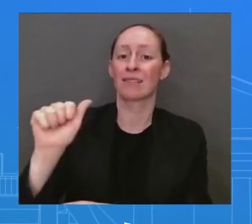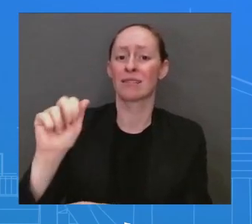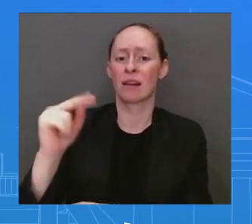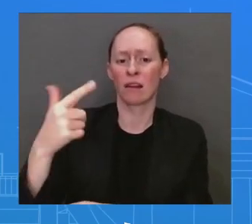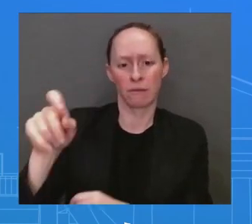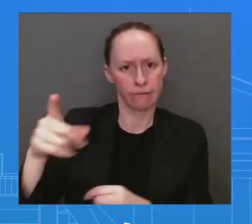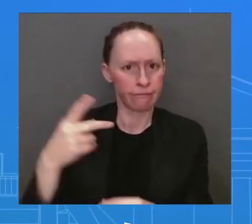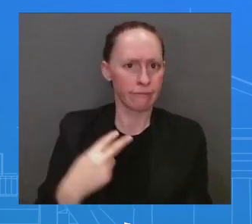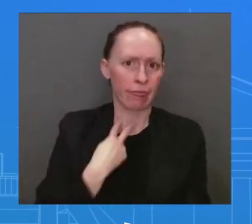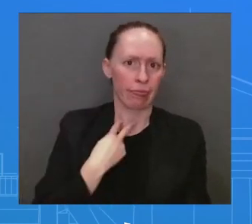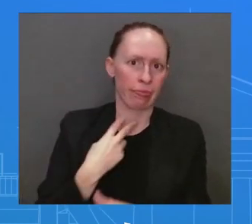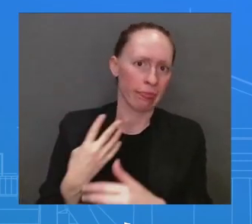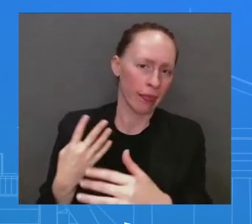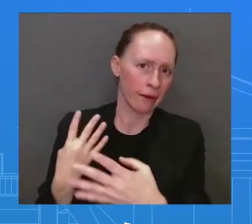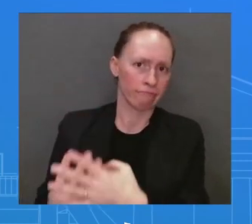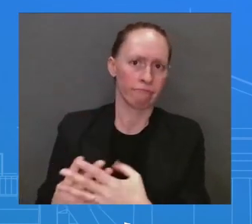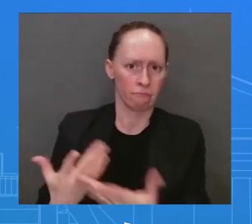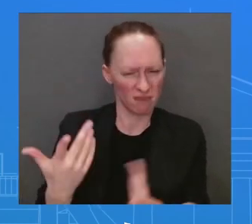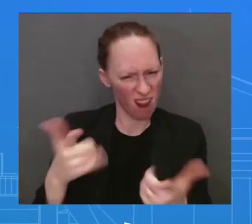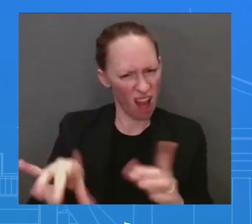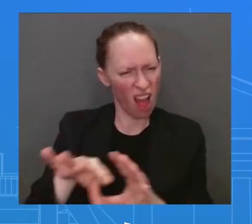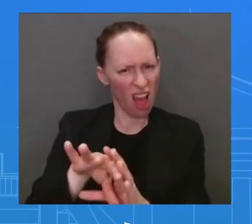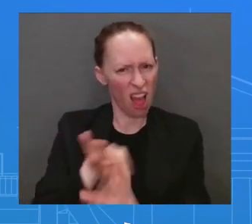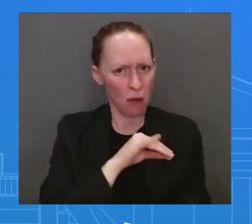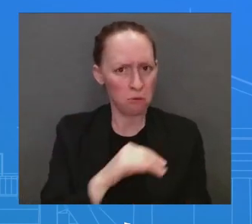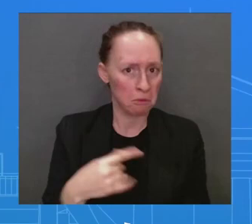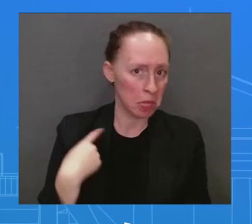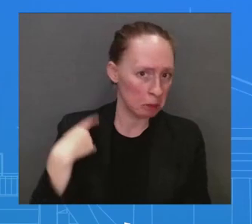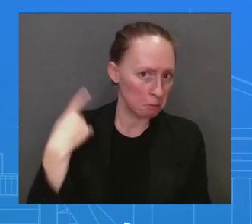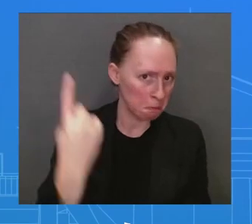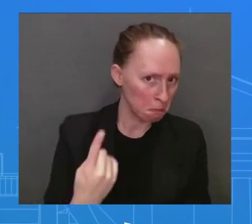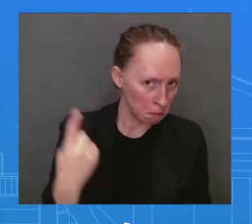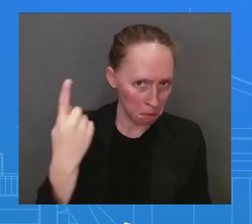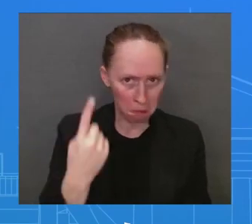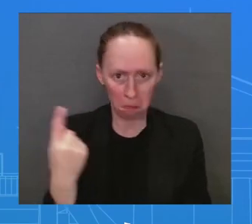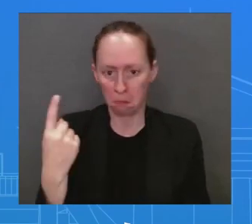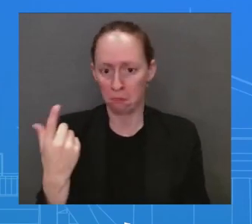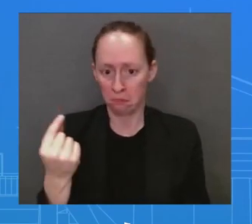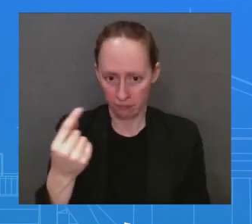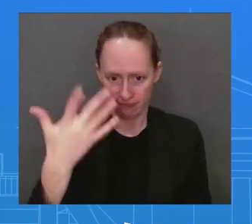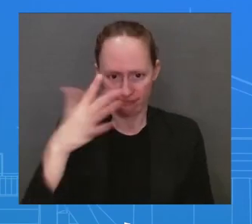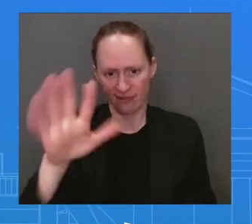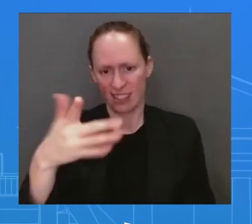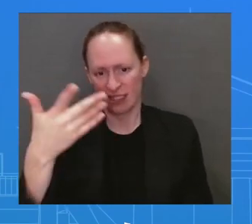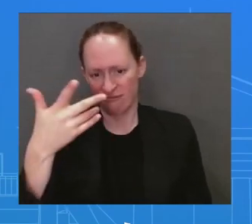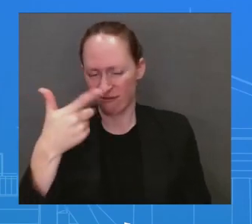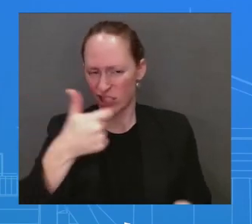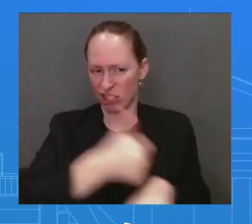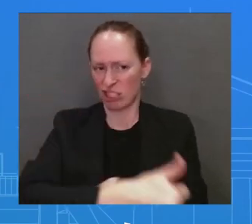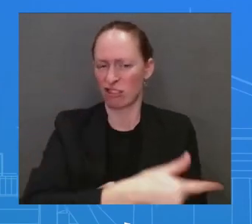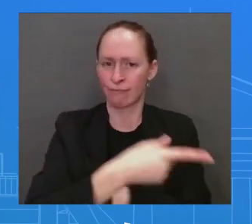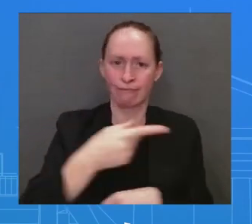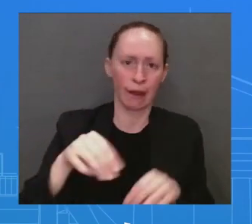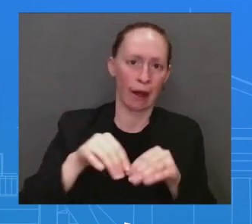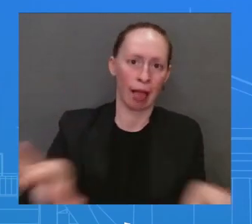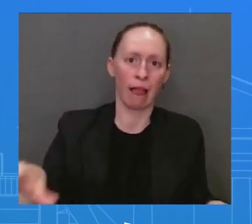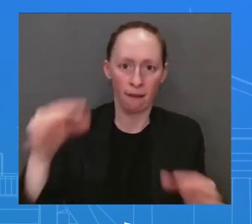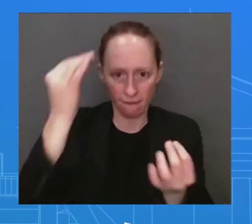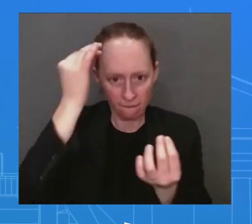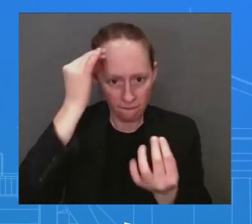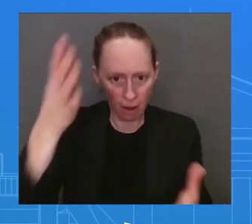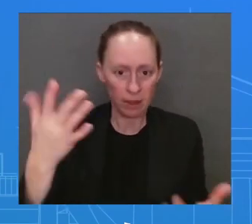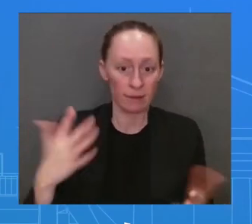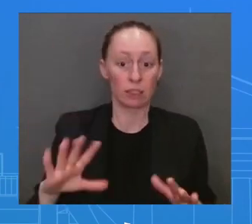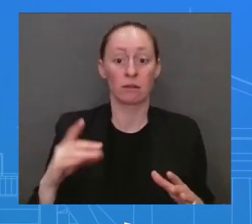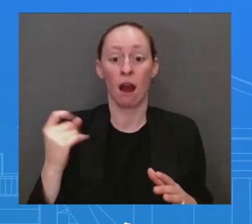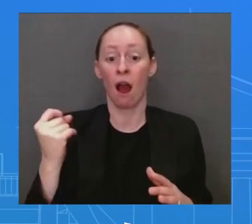he has been charged are basically the same efforts that many reporters use. So is there any change